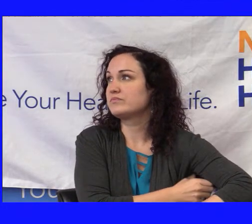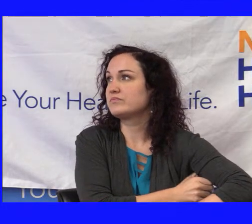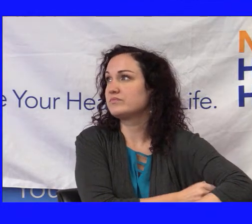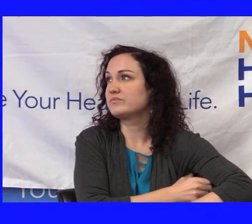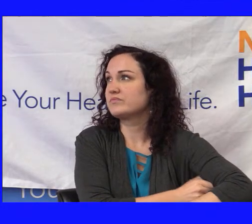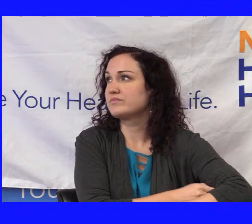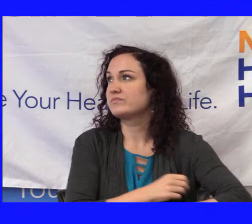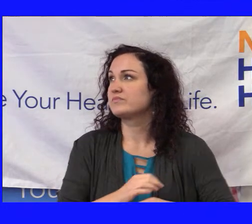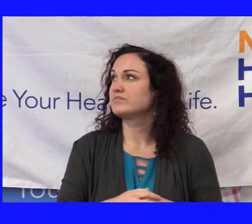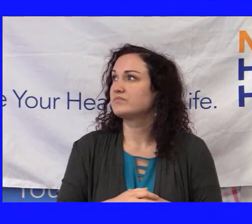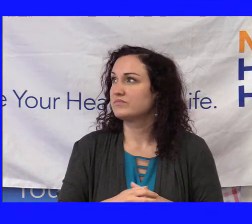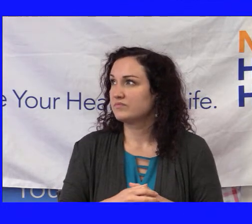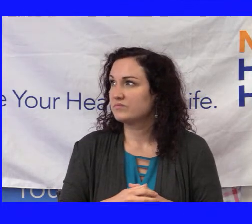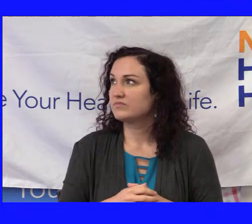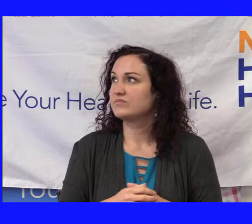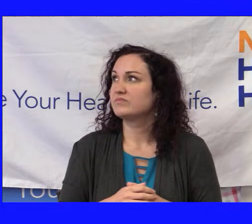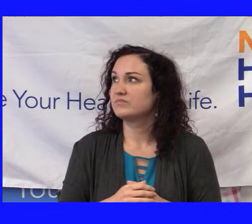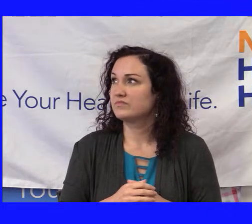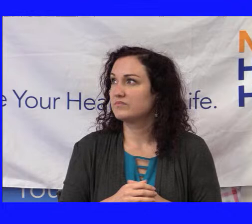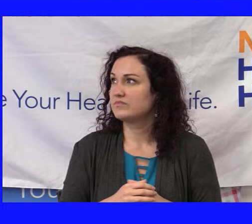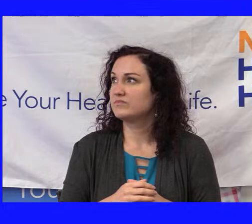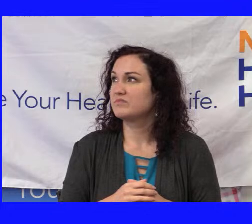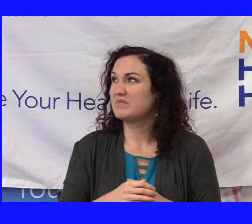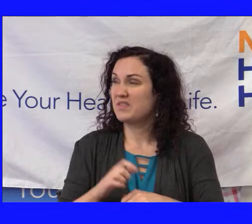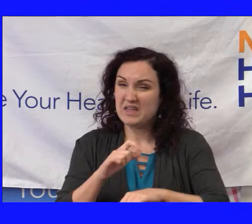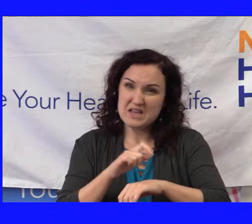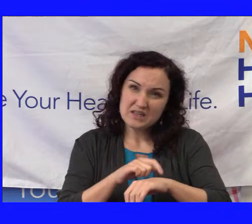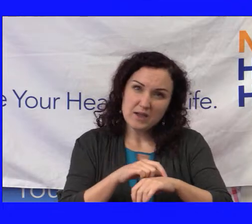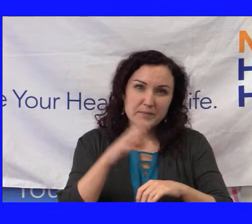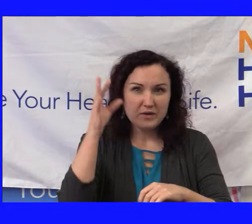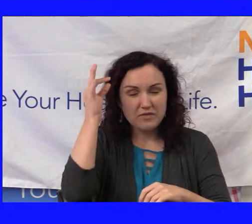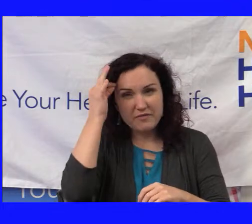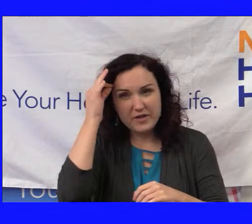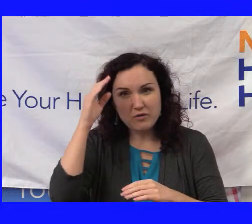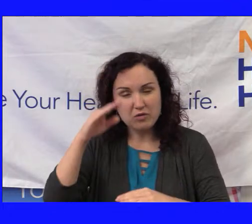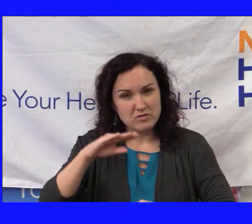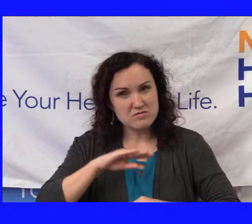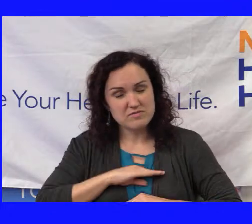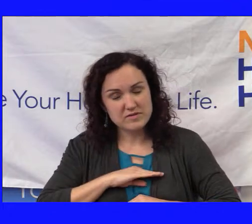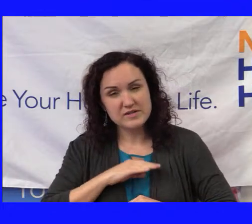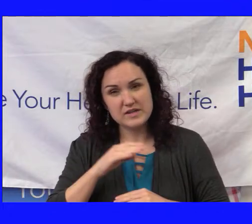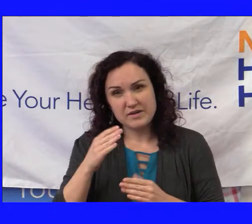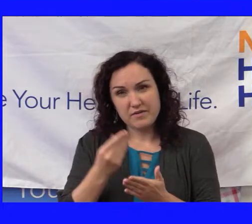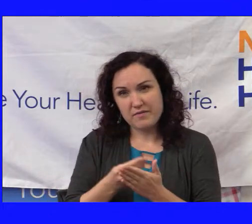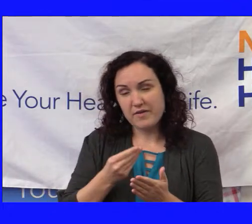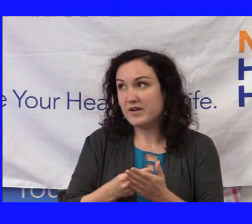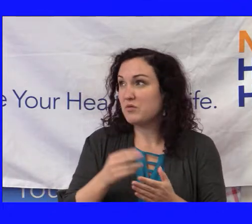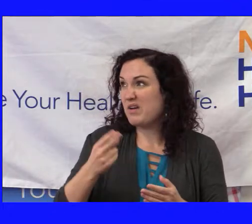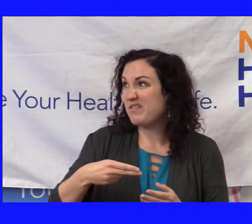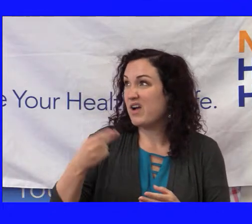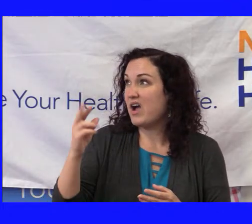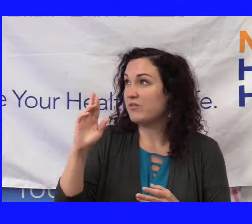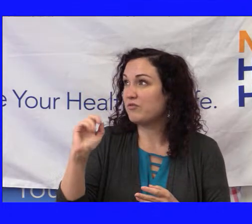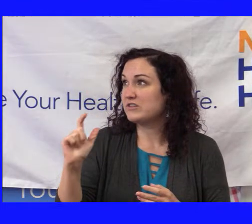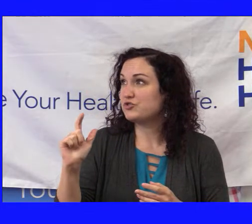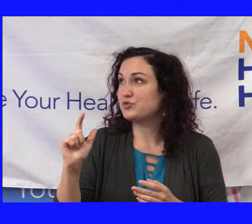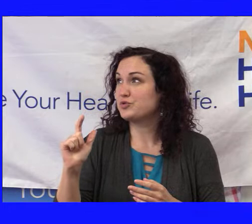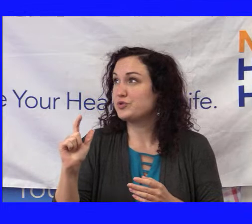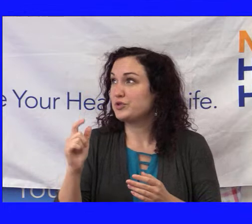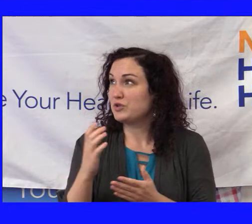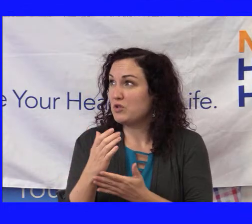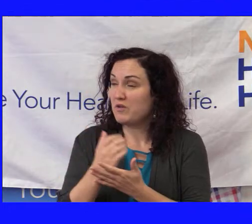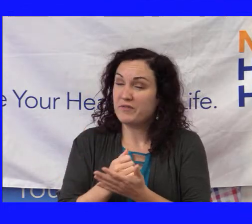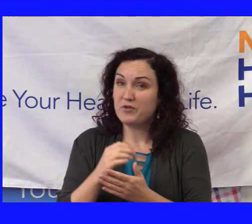Because of the case mix index we've experienced and the timing of some of the federal relief, we had a very high ratio of revenue to expenses, which